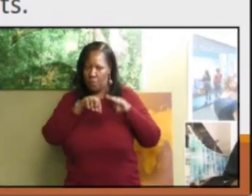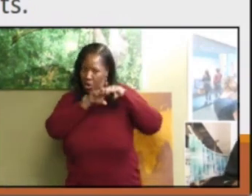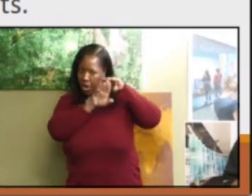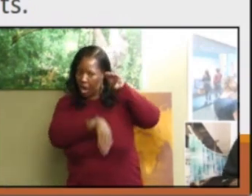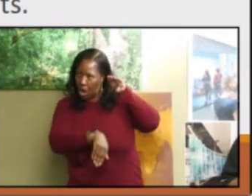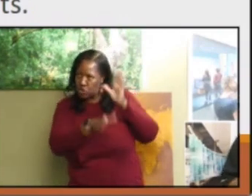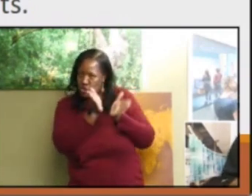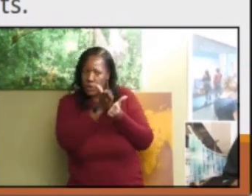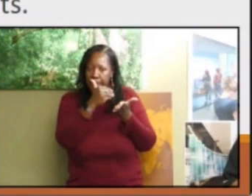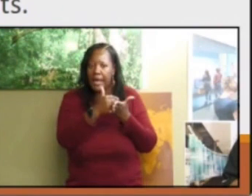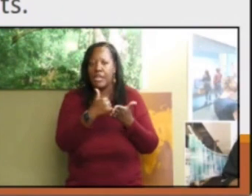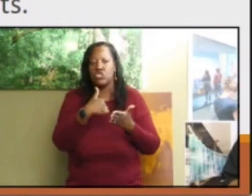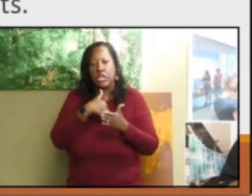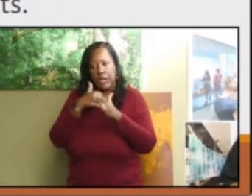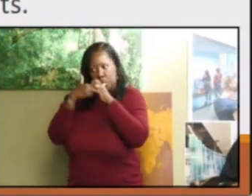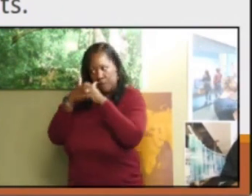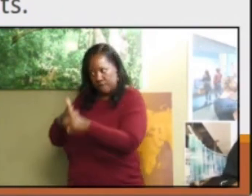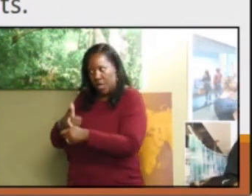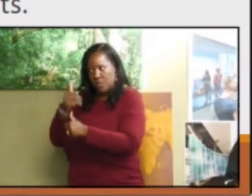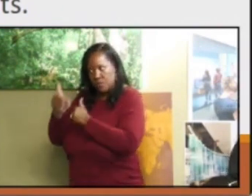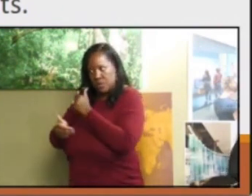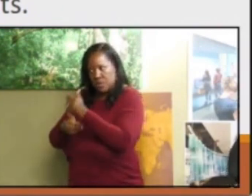we're on track to what we planned.